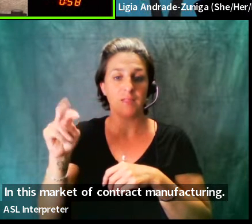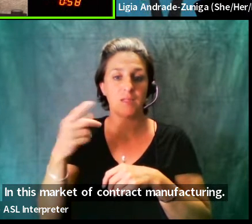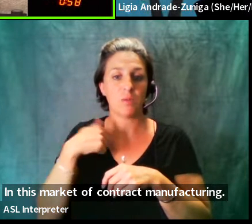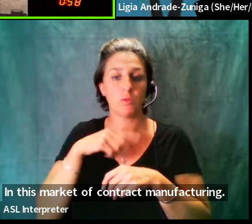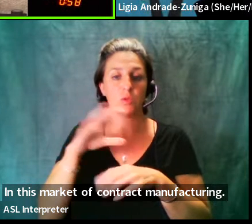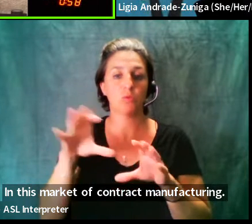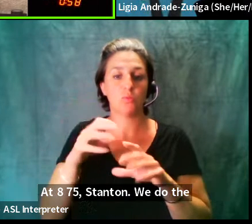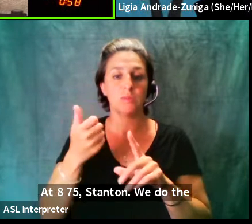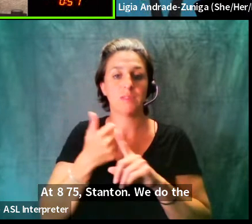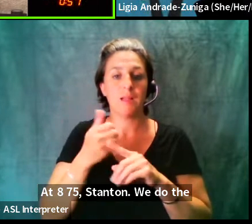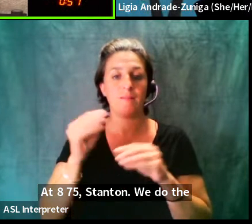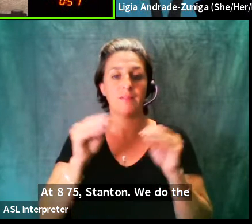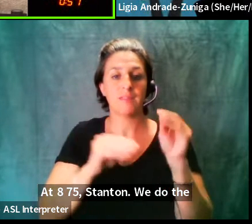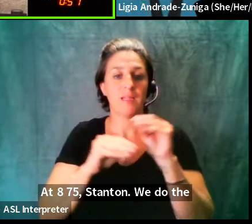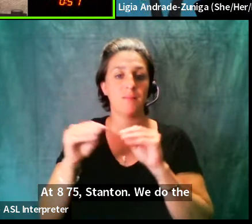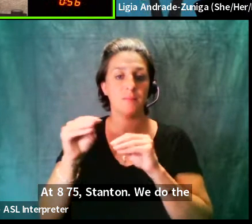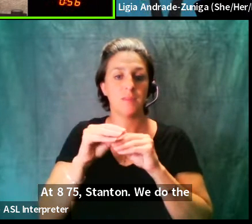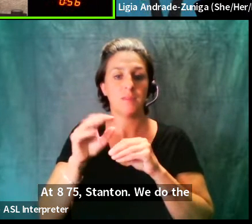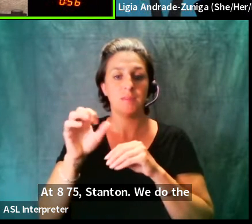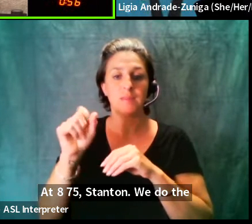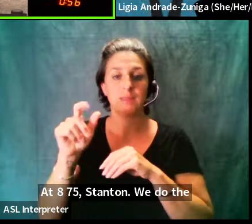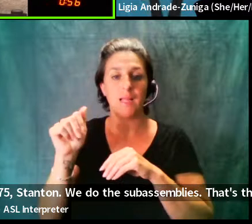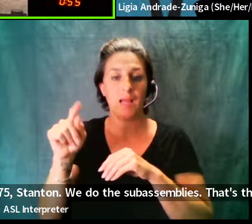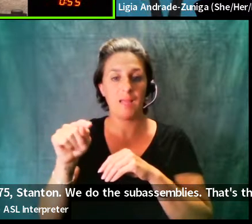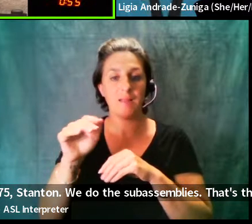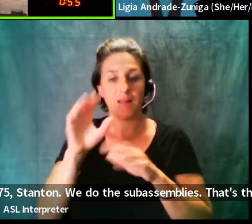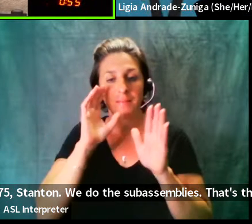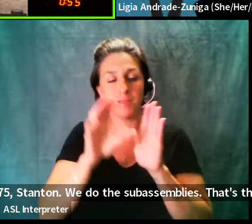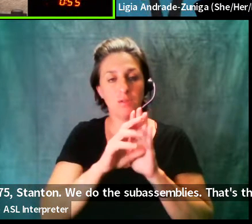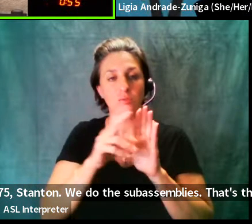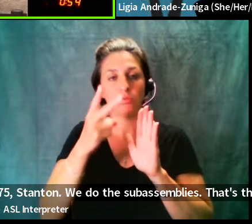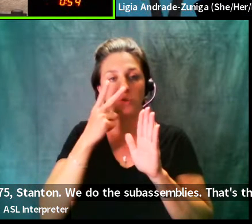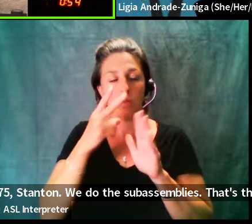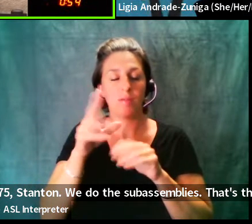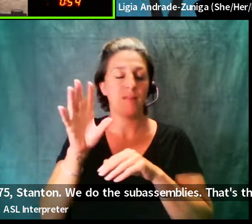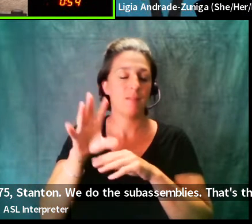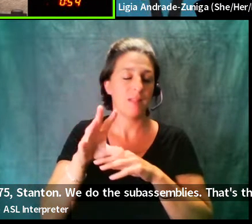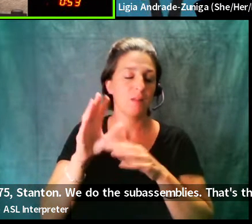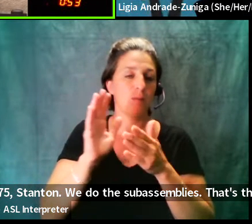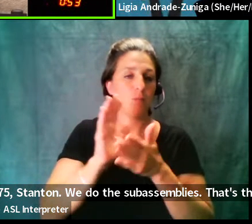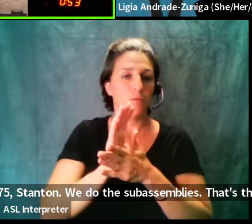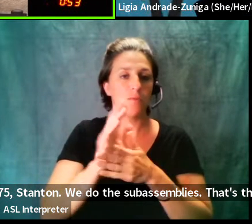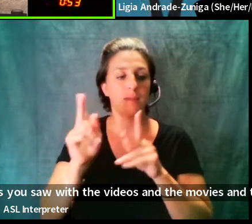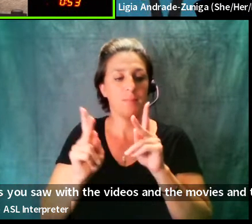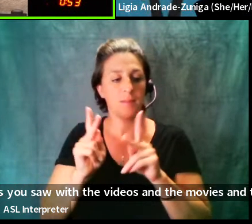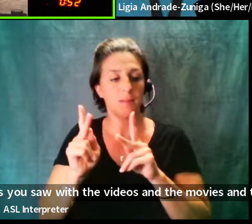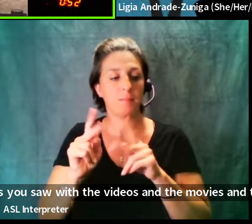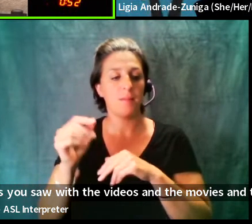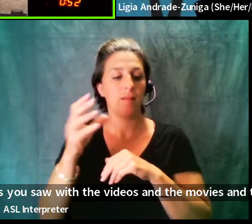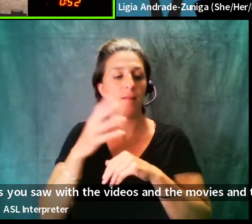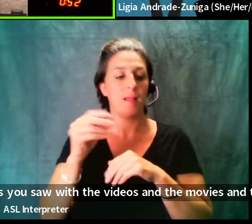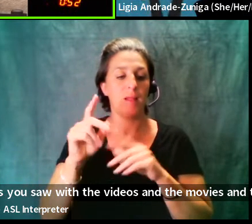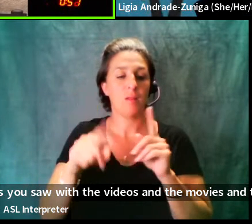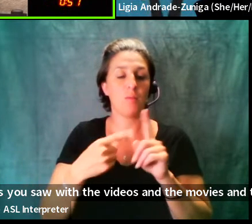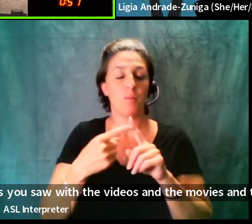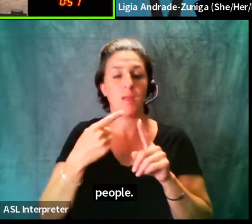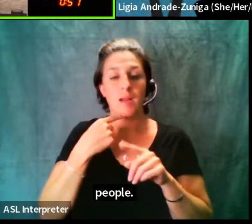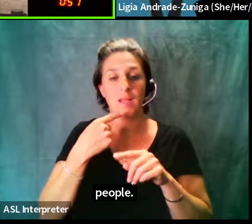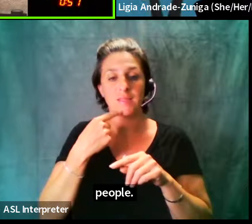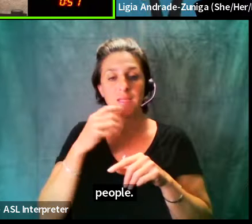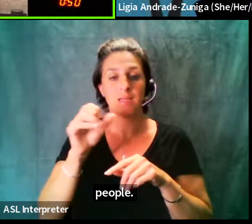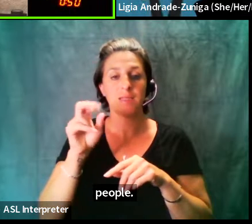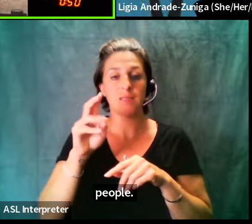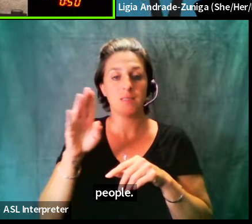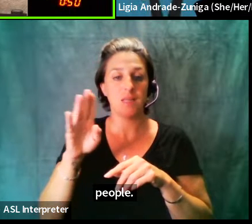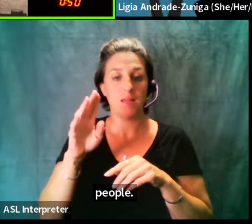sub-assemblies. That's the pictures you saw with the videos and the movies and the people. And when I say sub-assemblies, it's all the